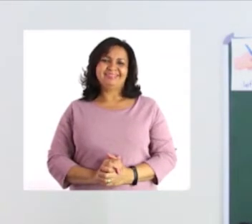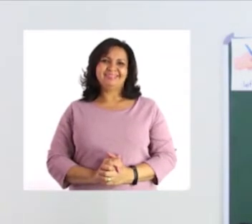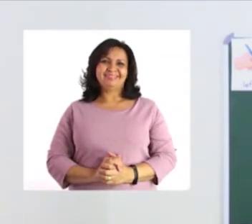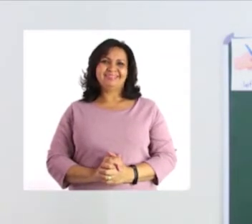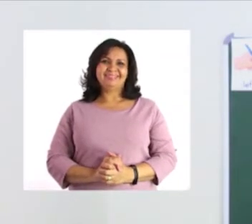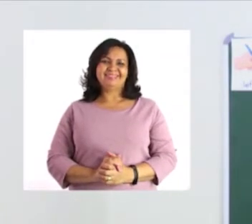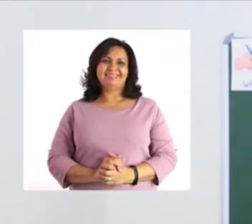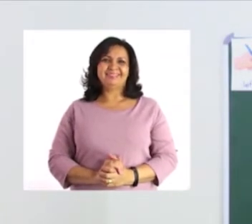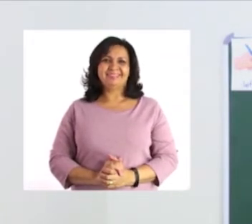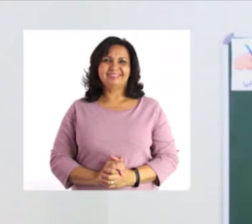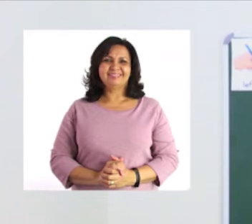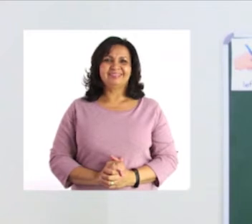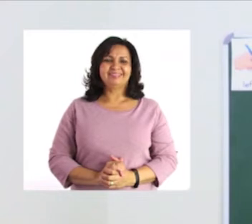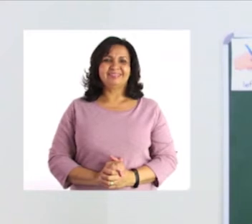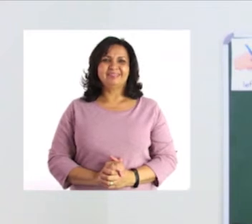sanitized.